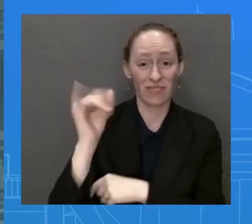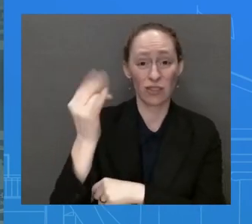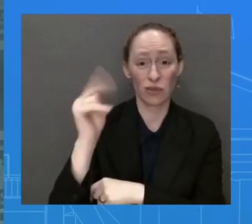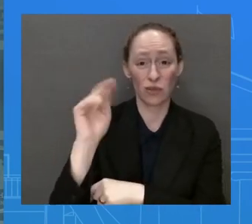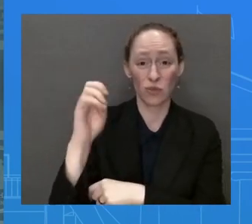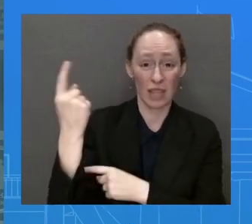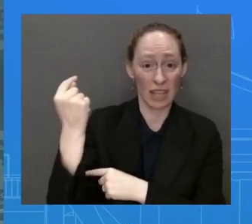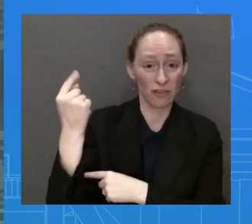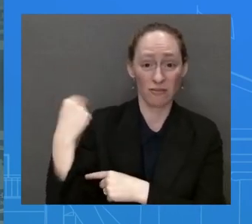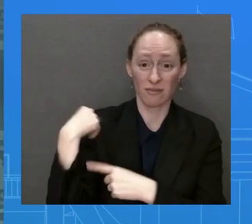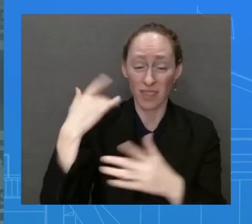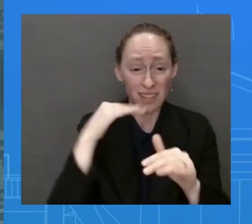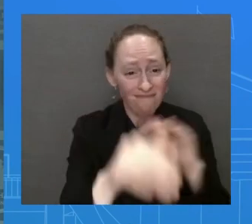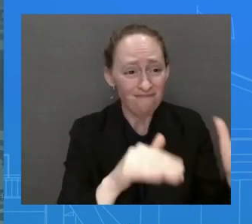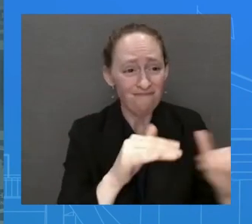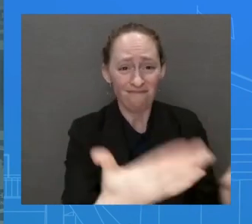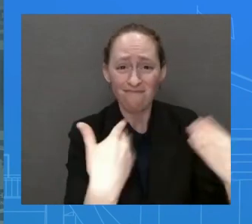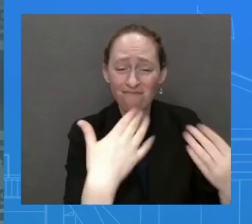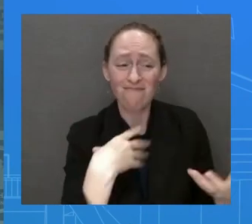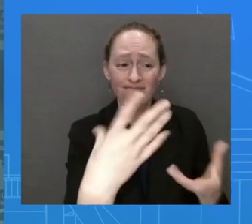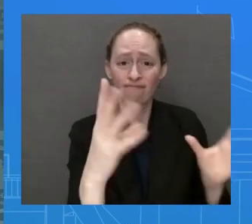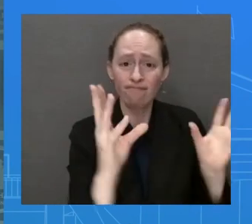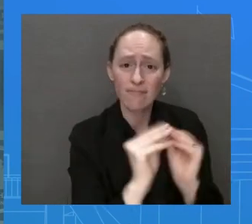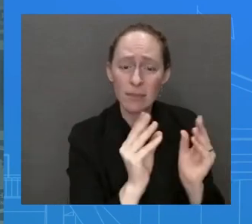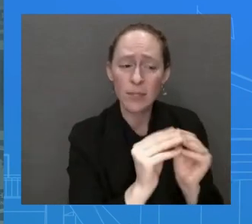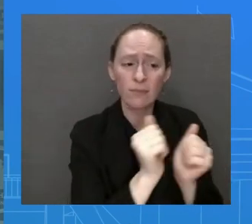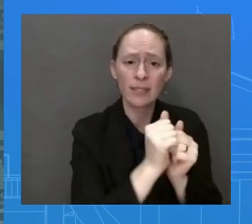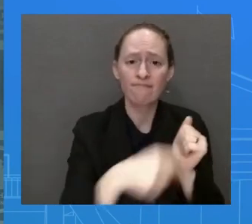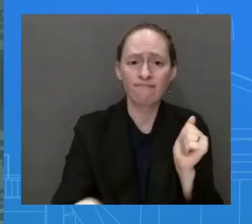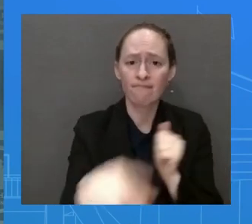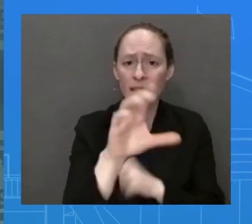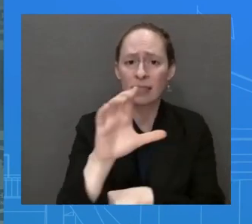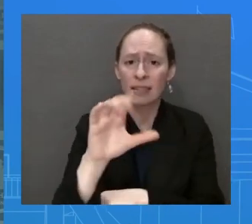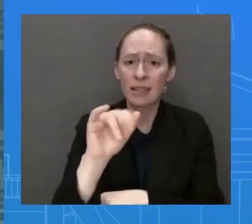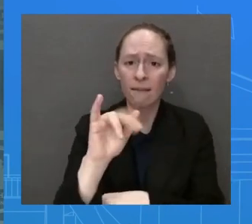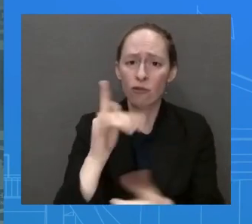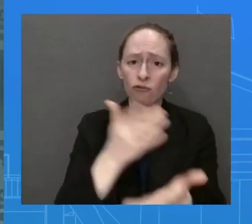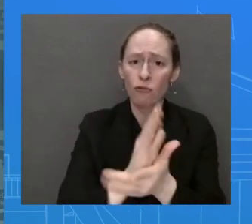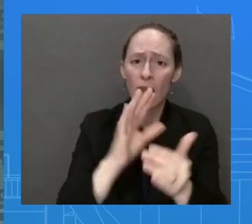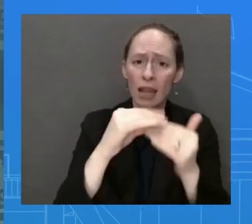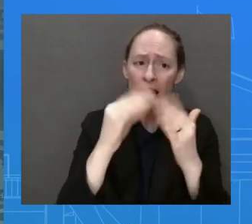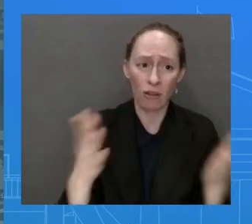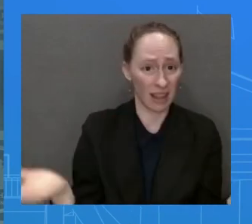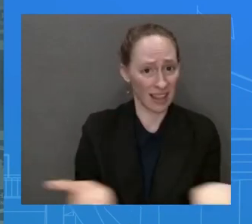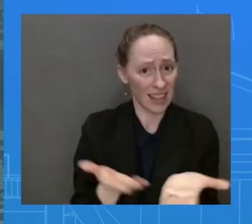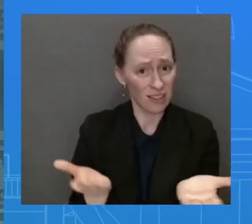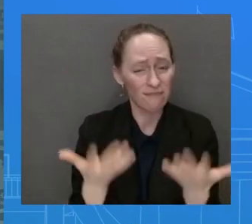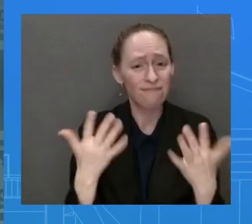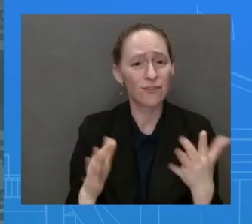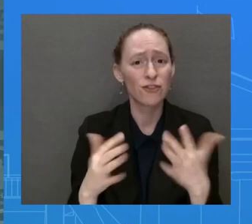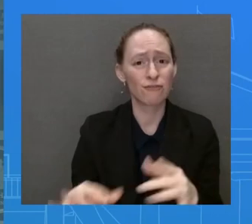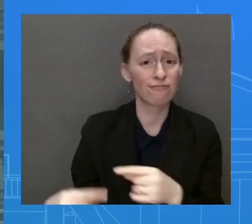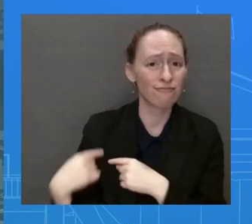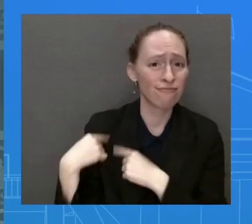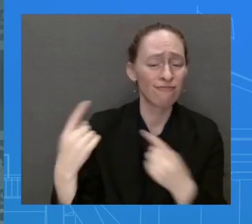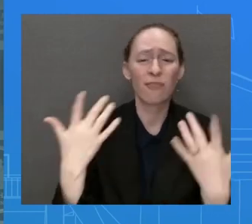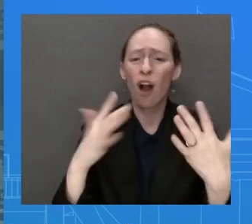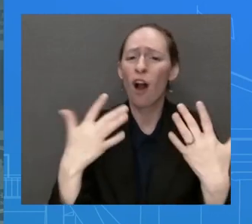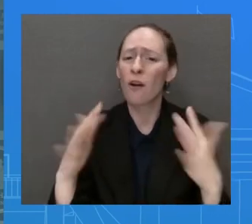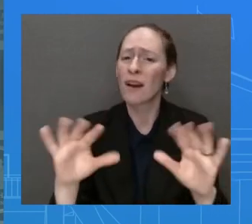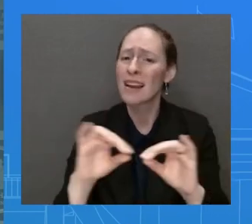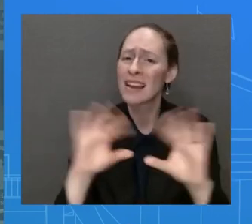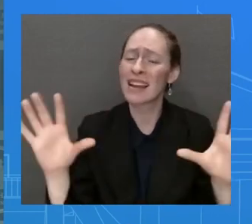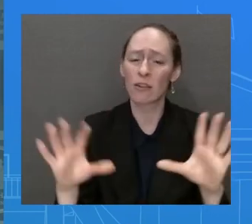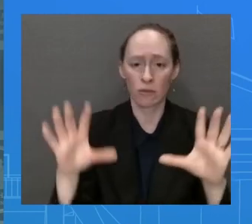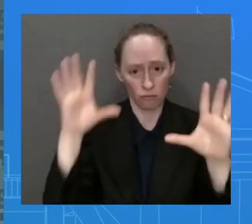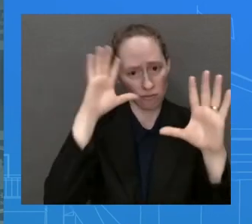And I think that it's very clear that the president is doing everything that he can in his executive power to lean in on voting rights. But